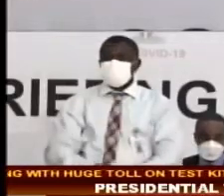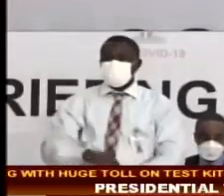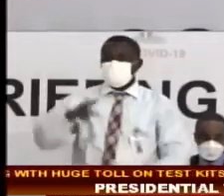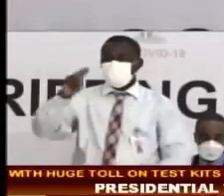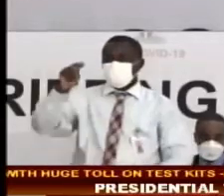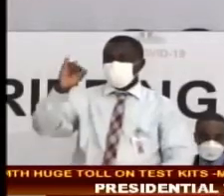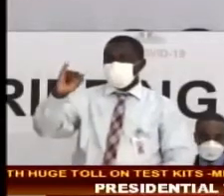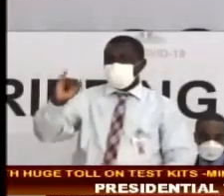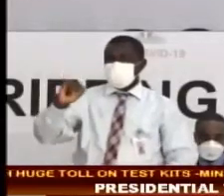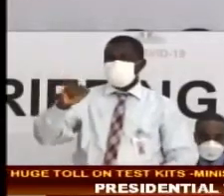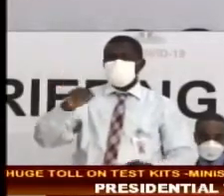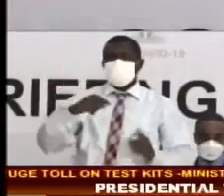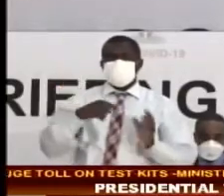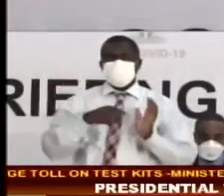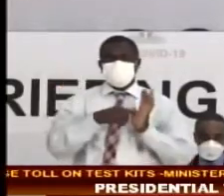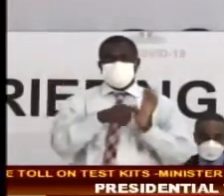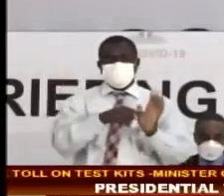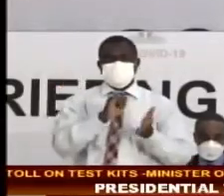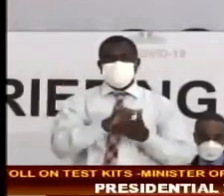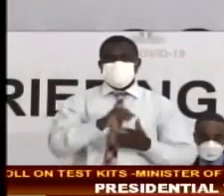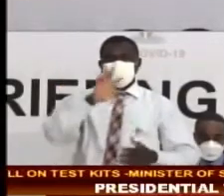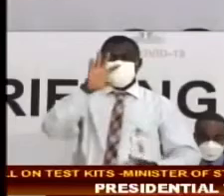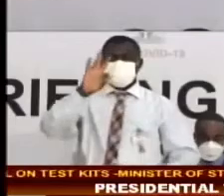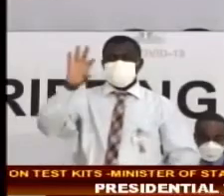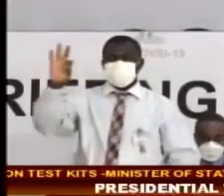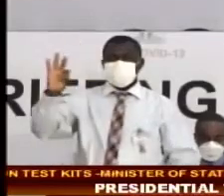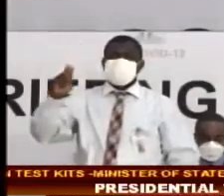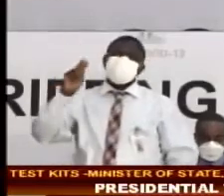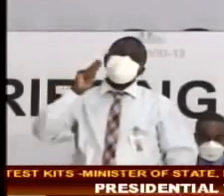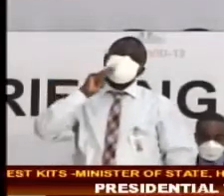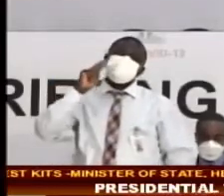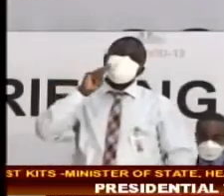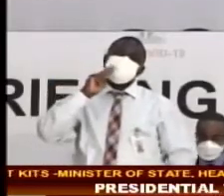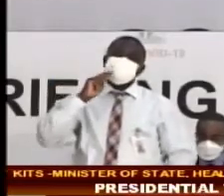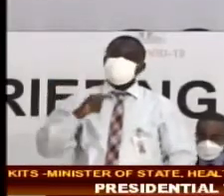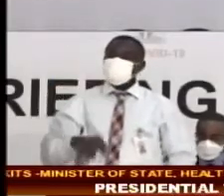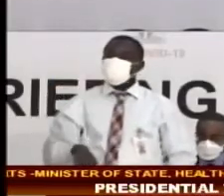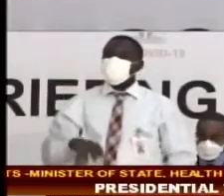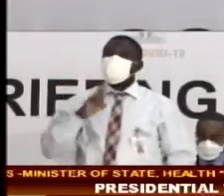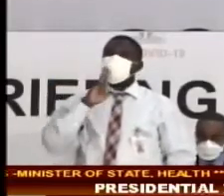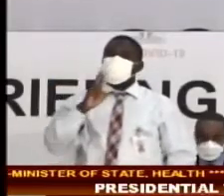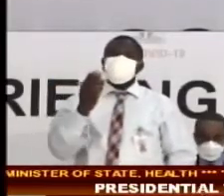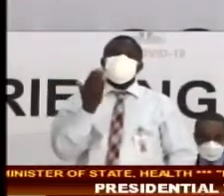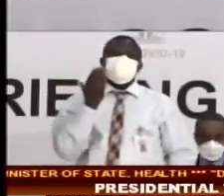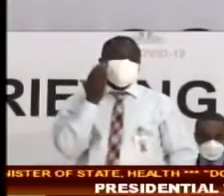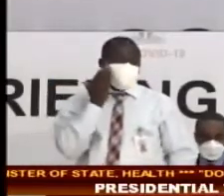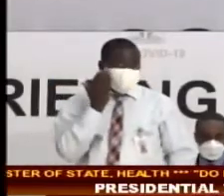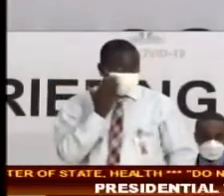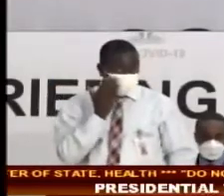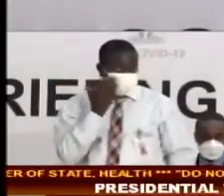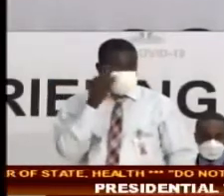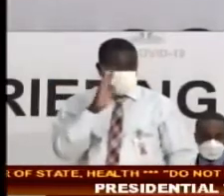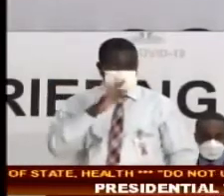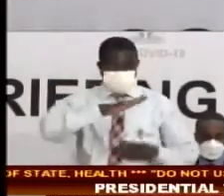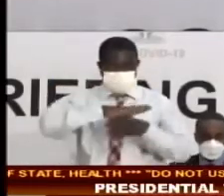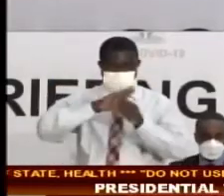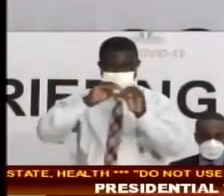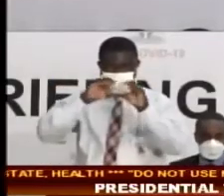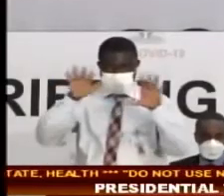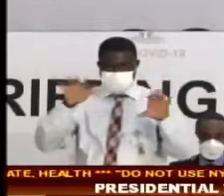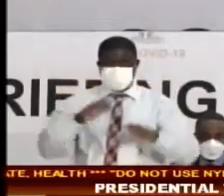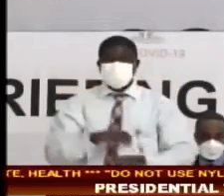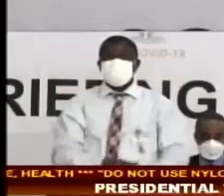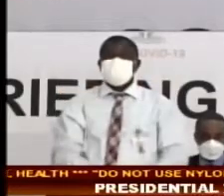that 99% of Nigerians are aware of COVID-19, the Federal Ministry